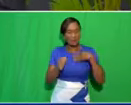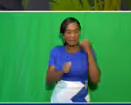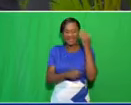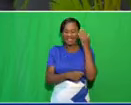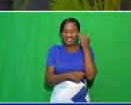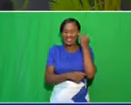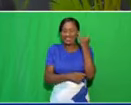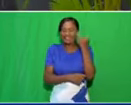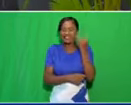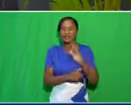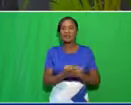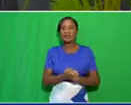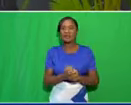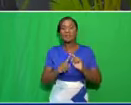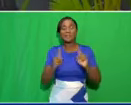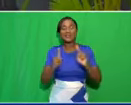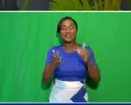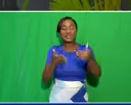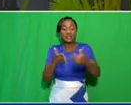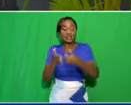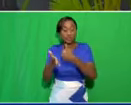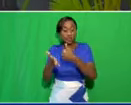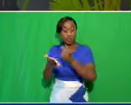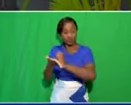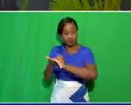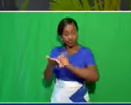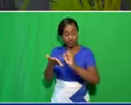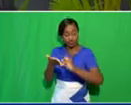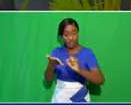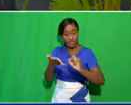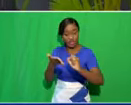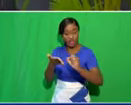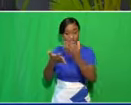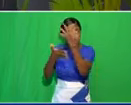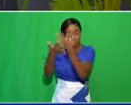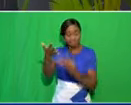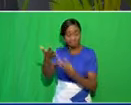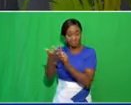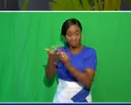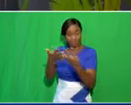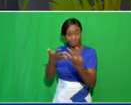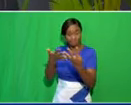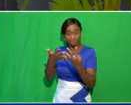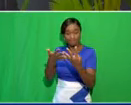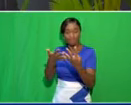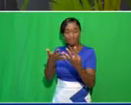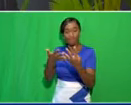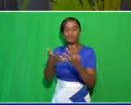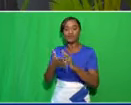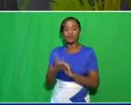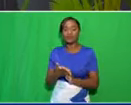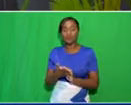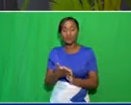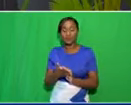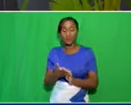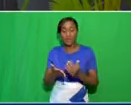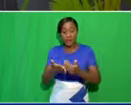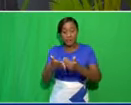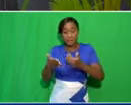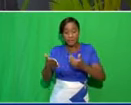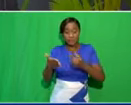but the new writing, the new rubric, it was prototyped. So before you